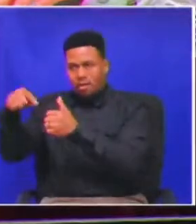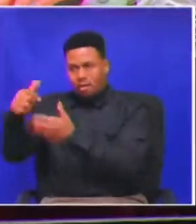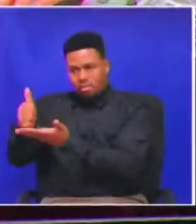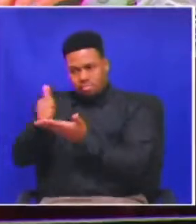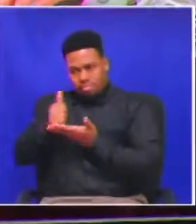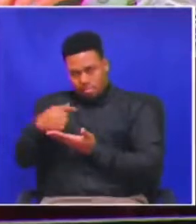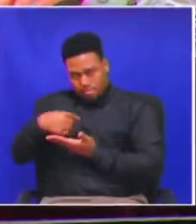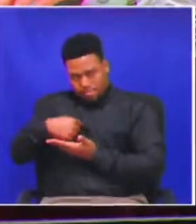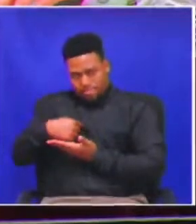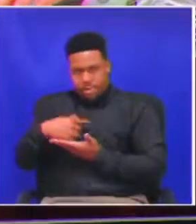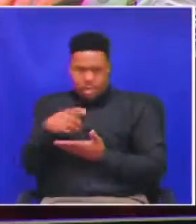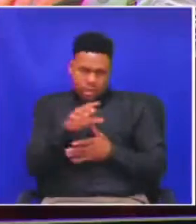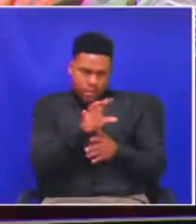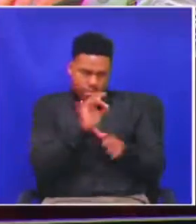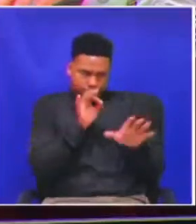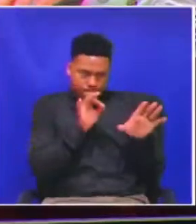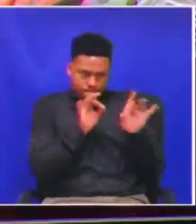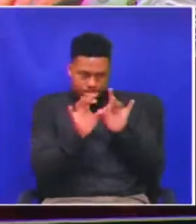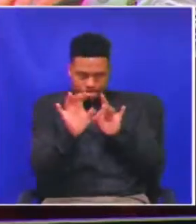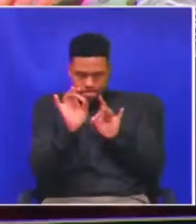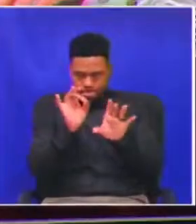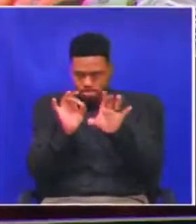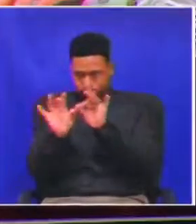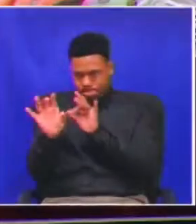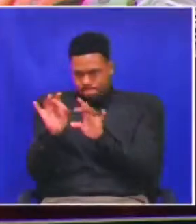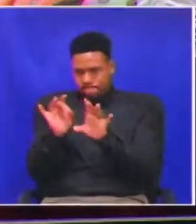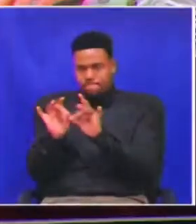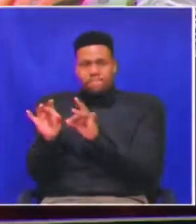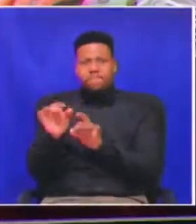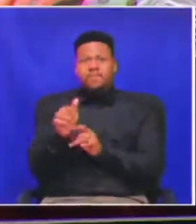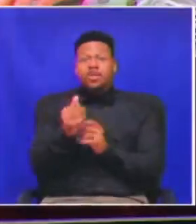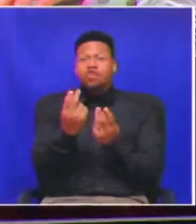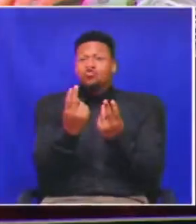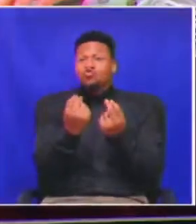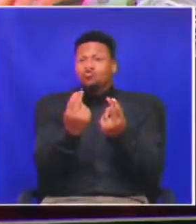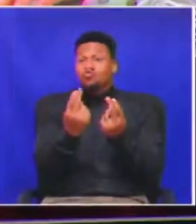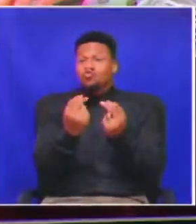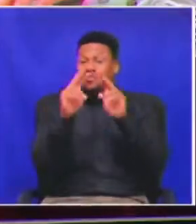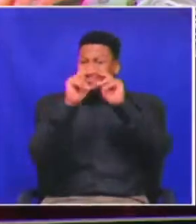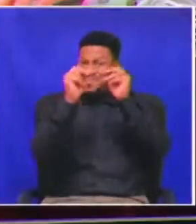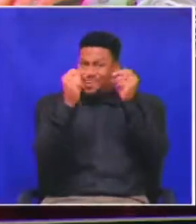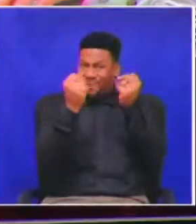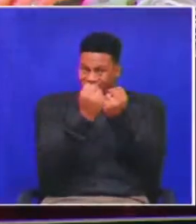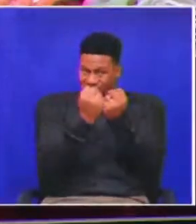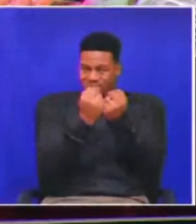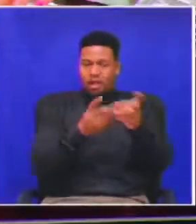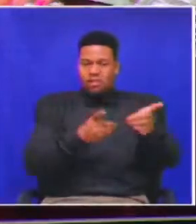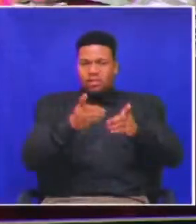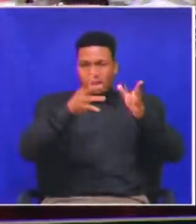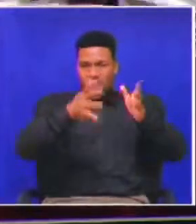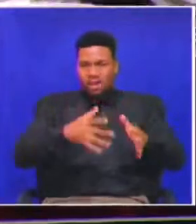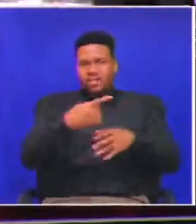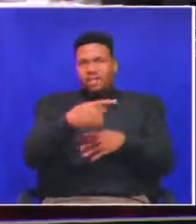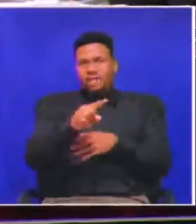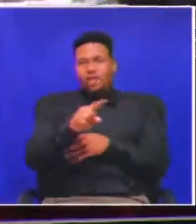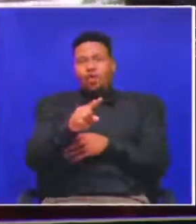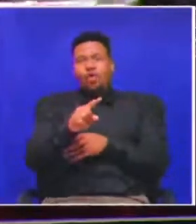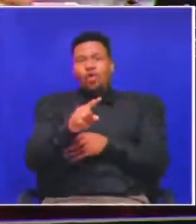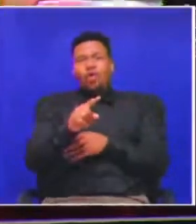in appointing the next National Director of Public Prosecutions. I thank you, Honorable